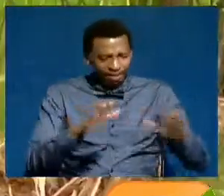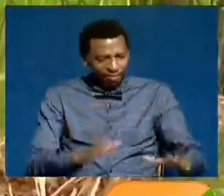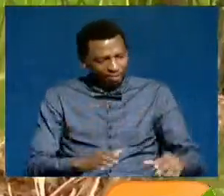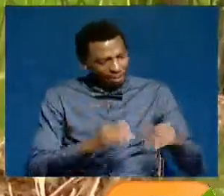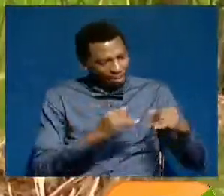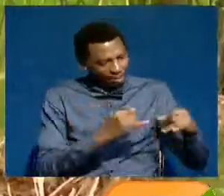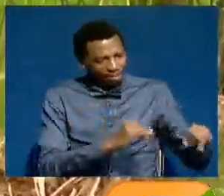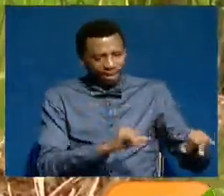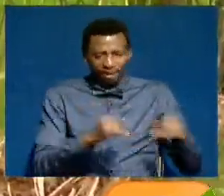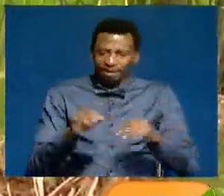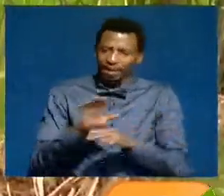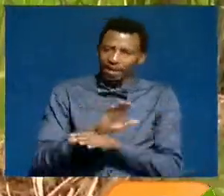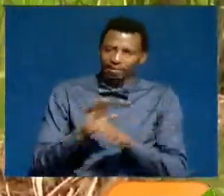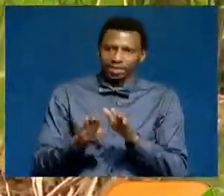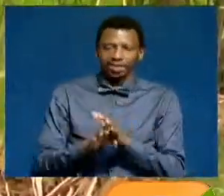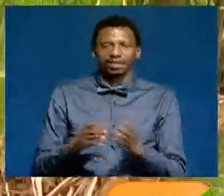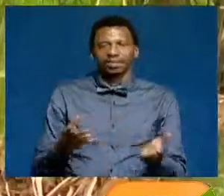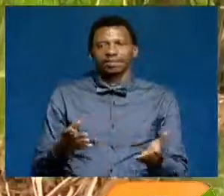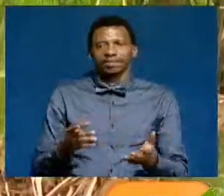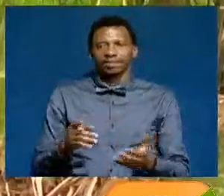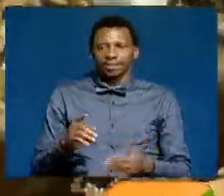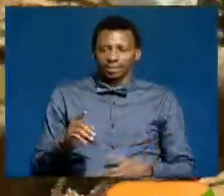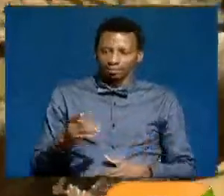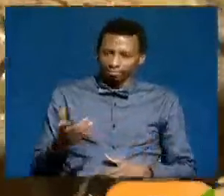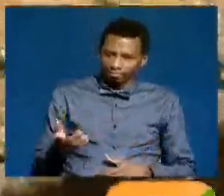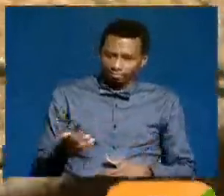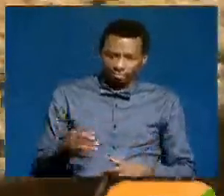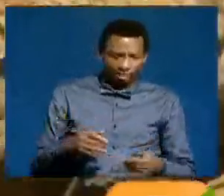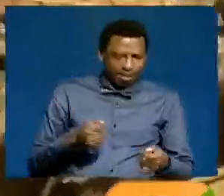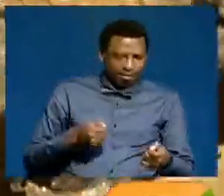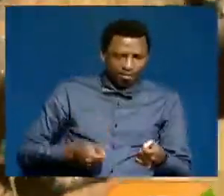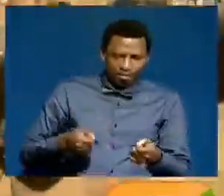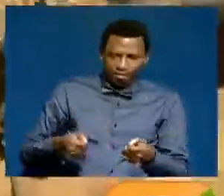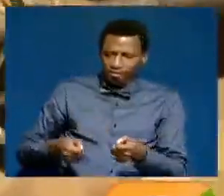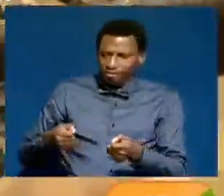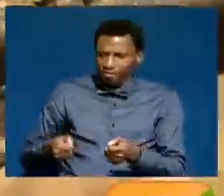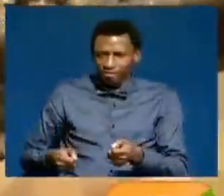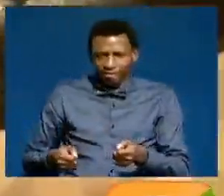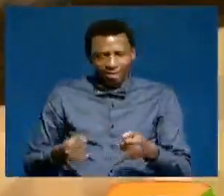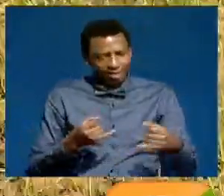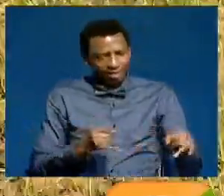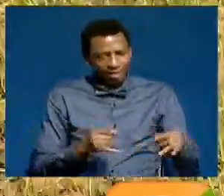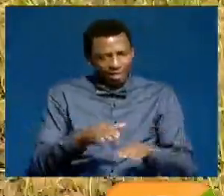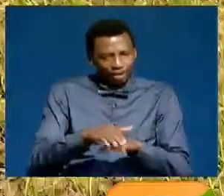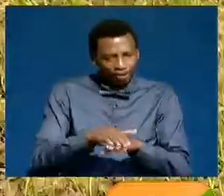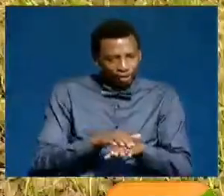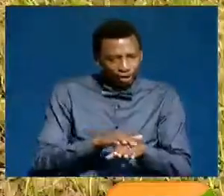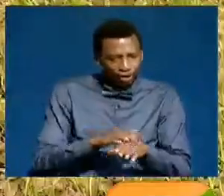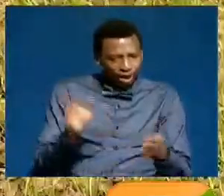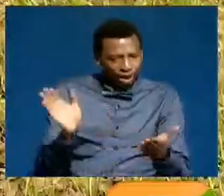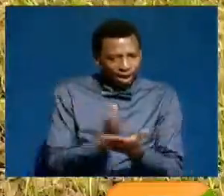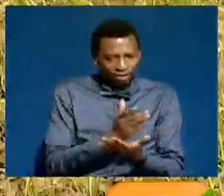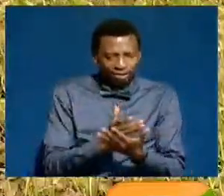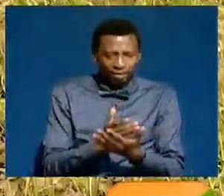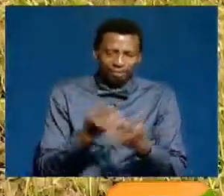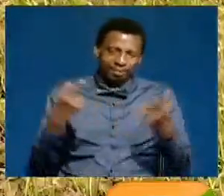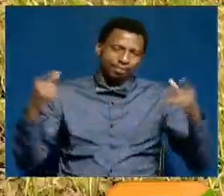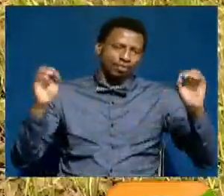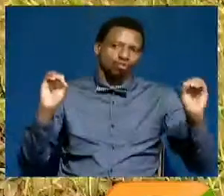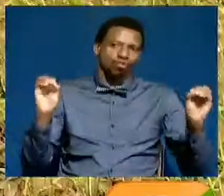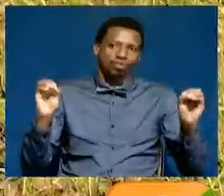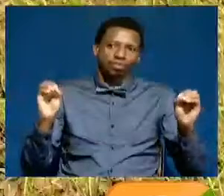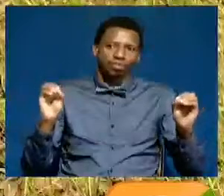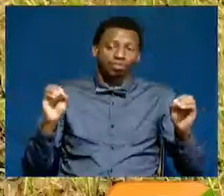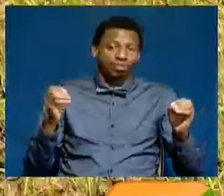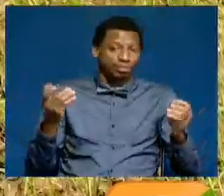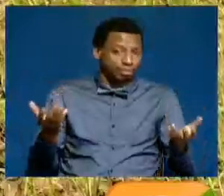from pesticides to cultural practices to slow the invaders, with little success. The most reliable option has been draining